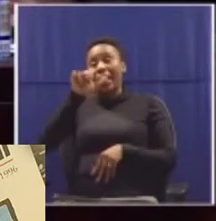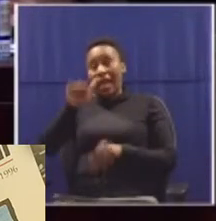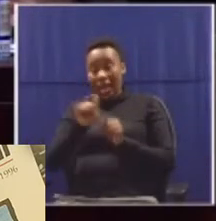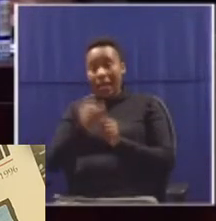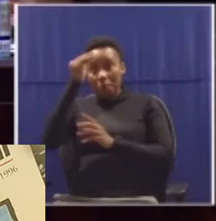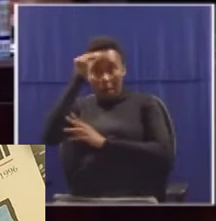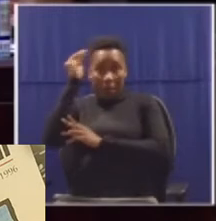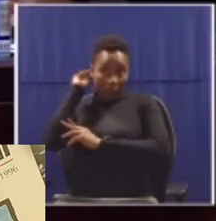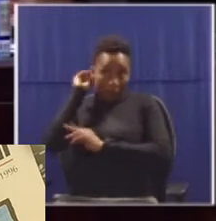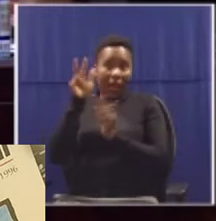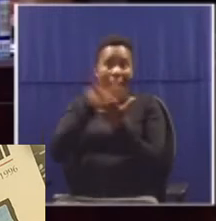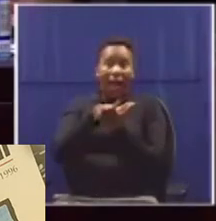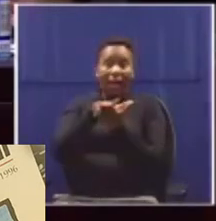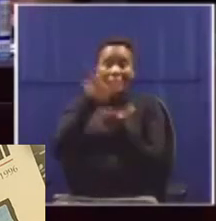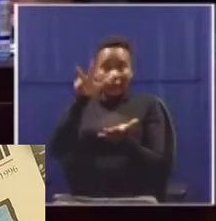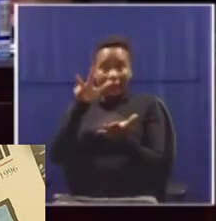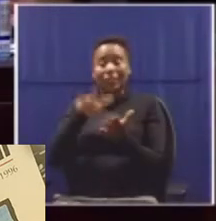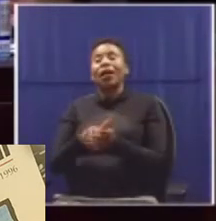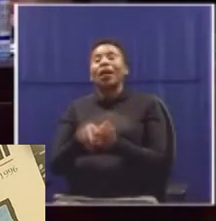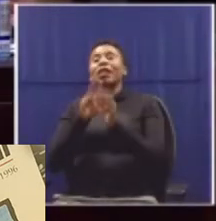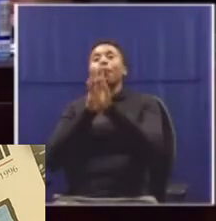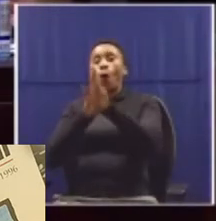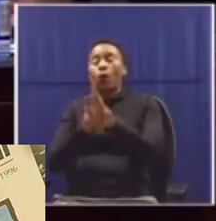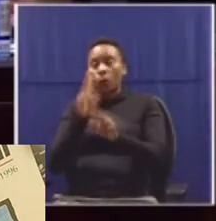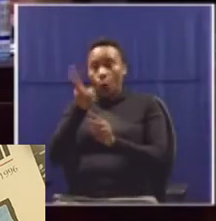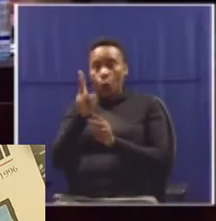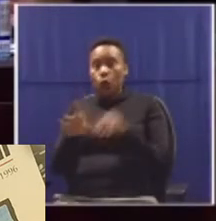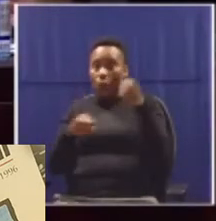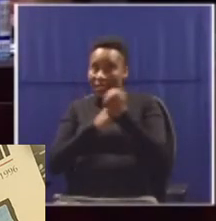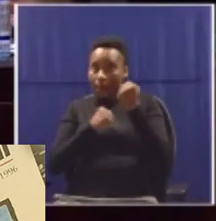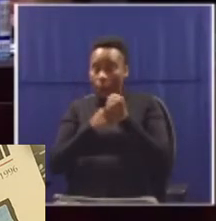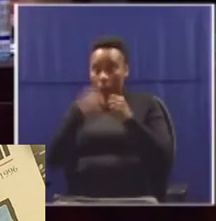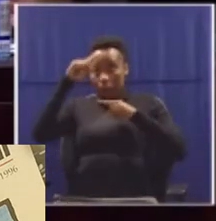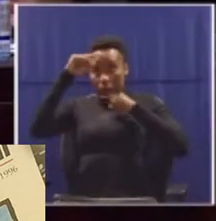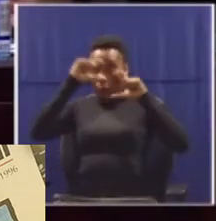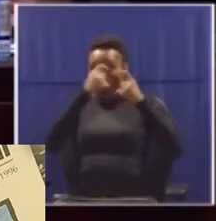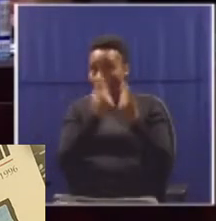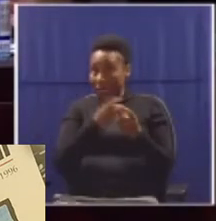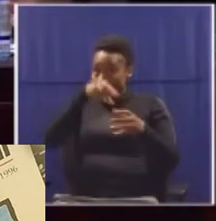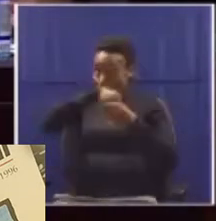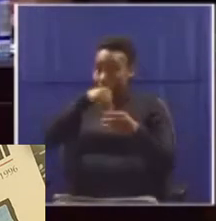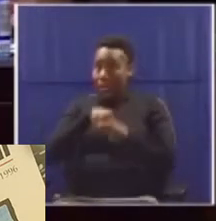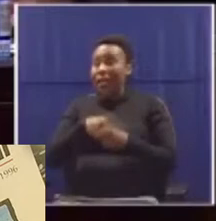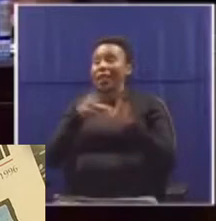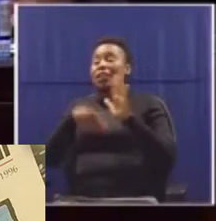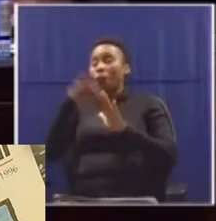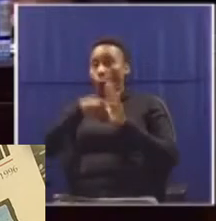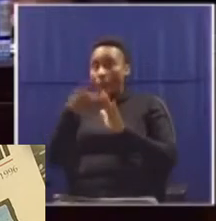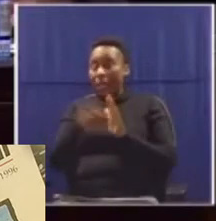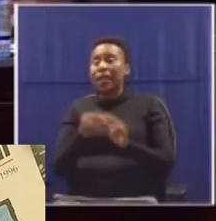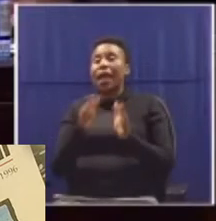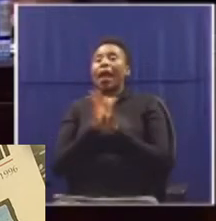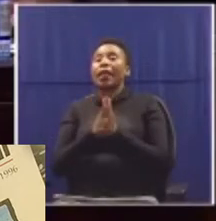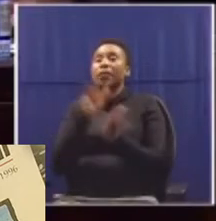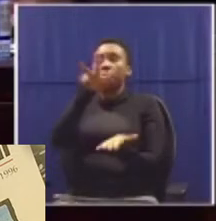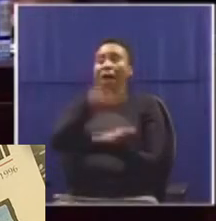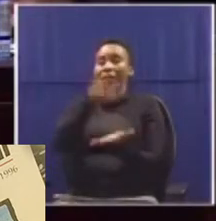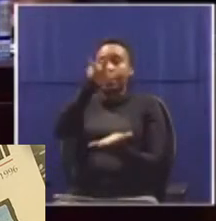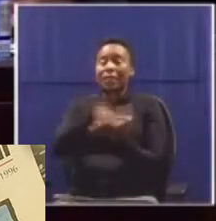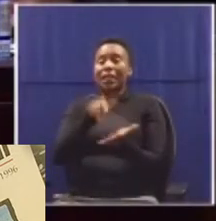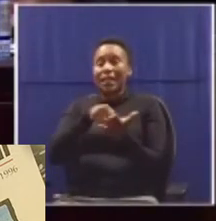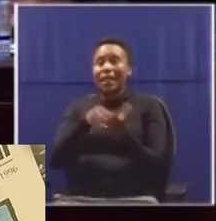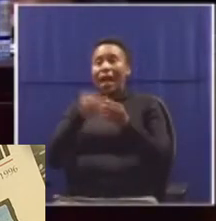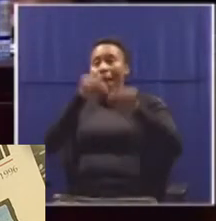and adopt reports as well as support the portfolio coming in the development and passing of the amendment to the